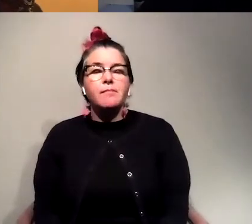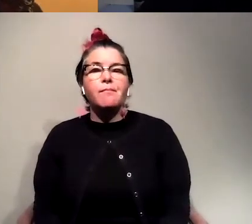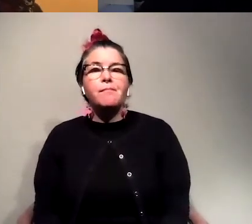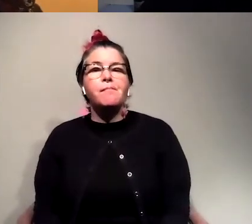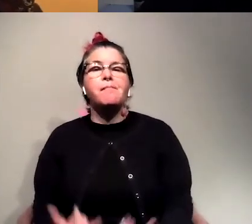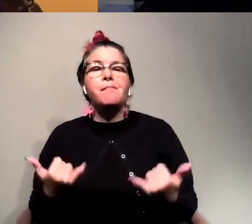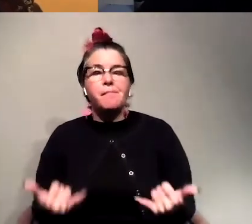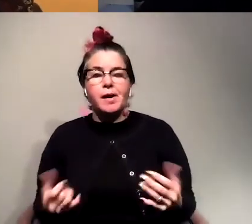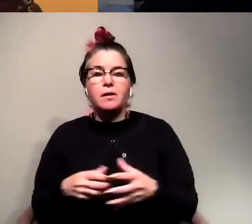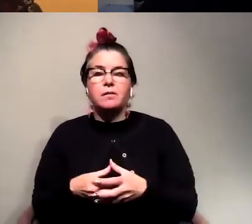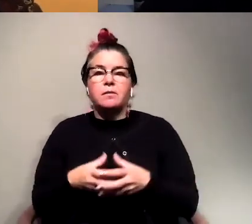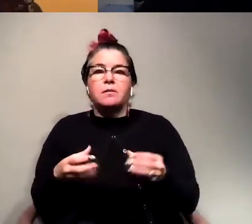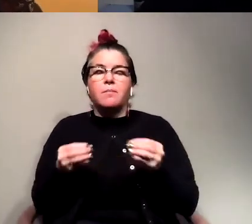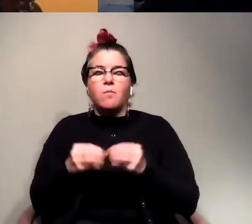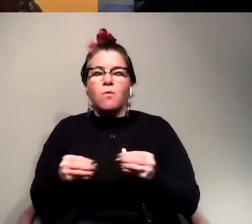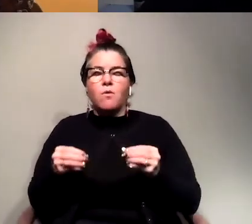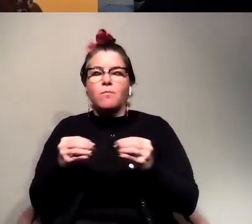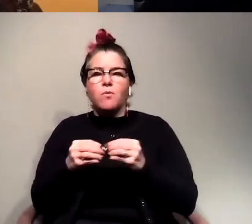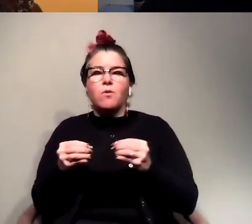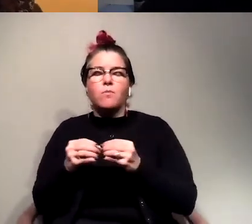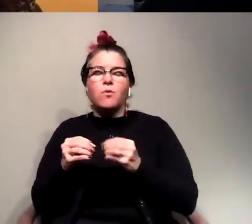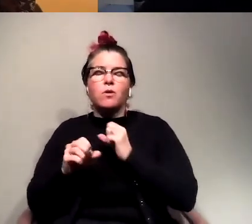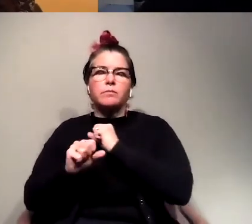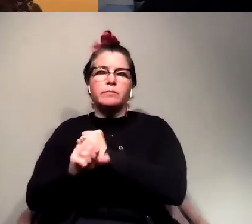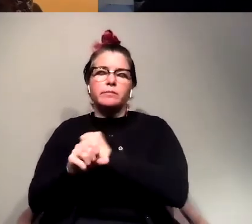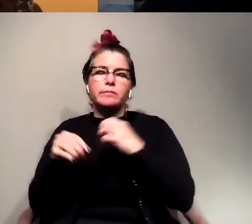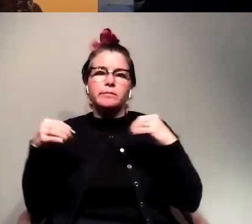more of it commercially now because